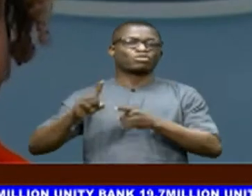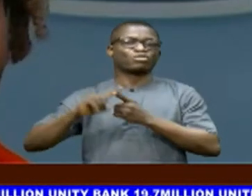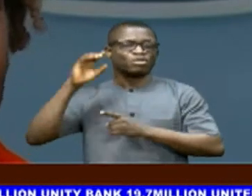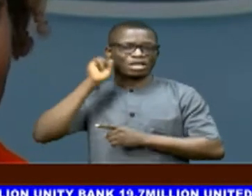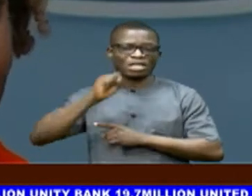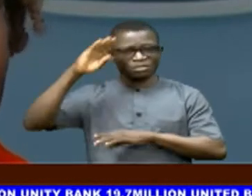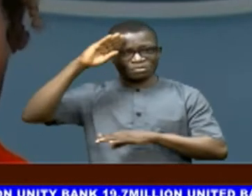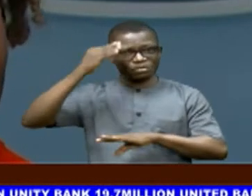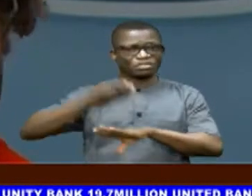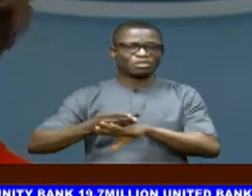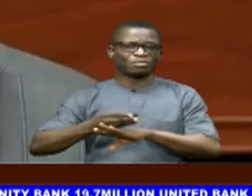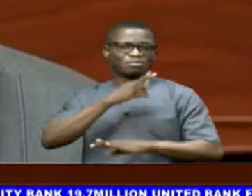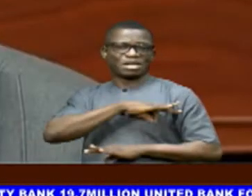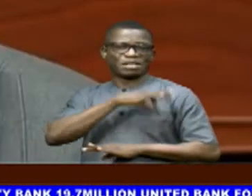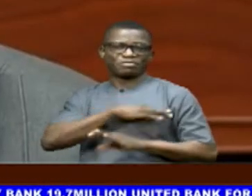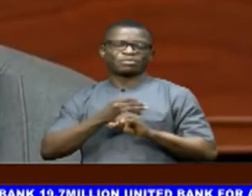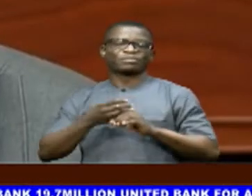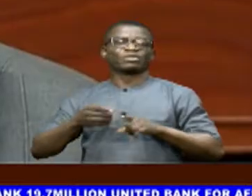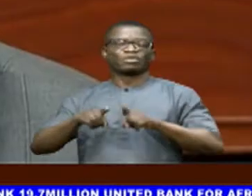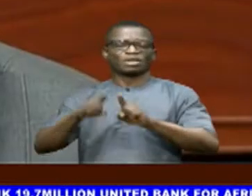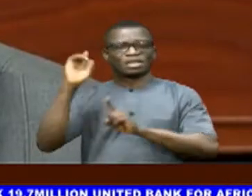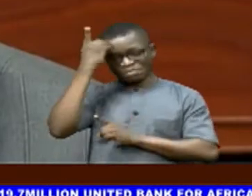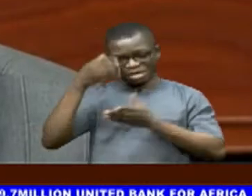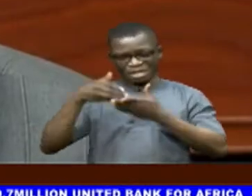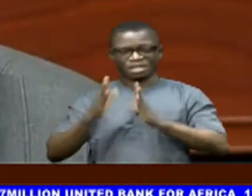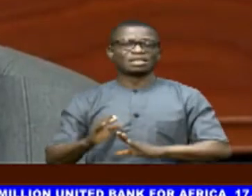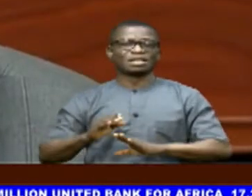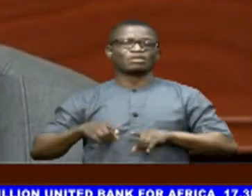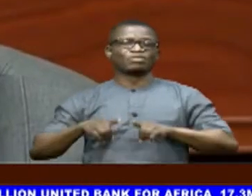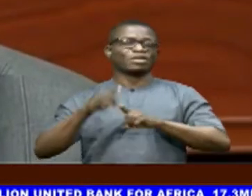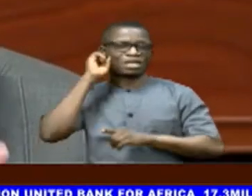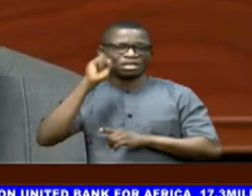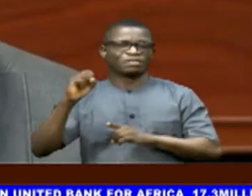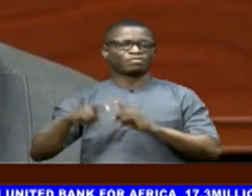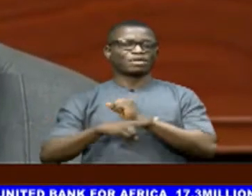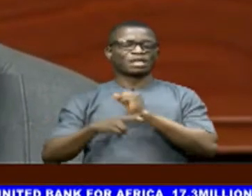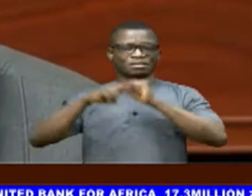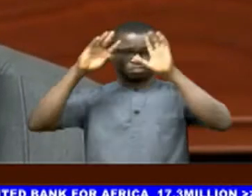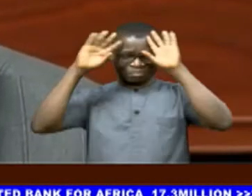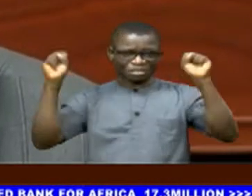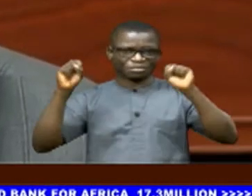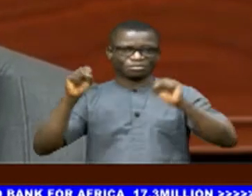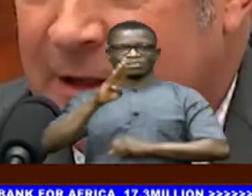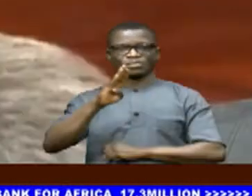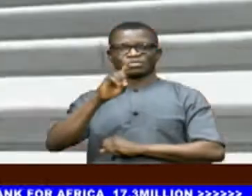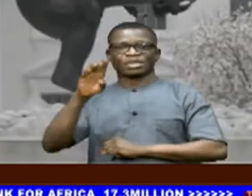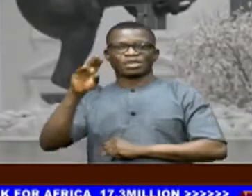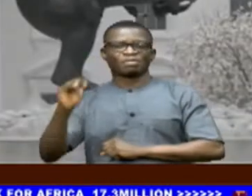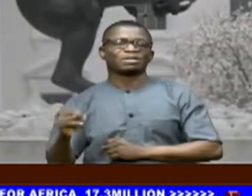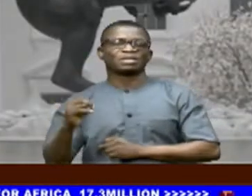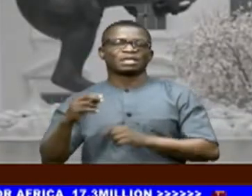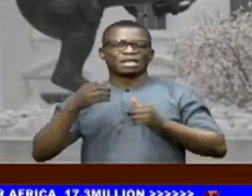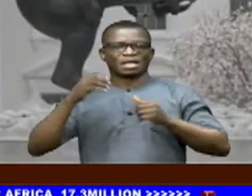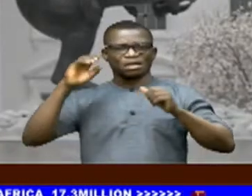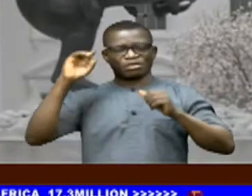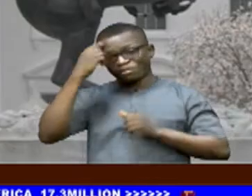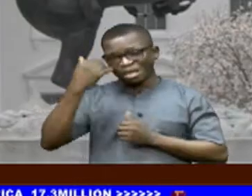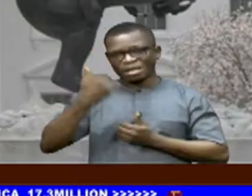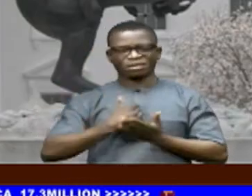corruptly benefited the Democratic leader when he was vice president. The Biden administration has dismissed the effort as a